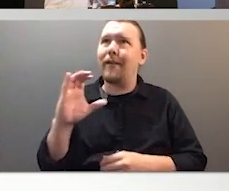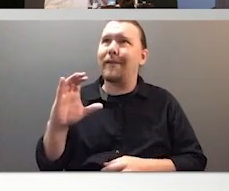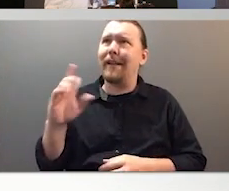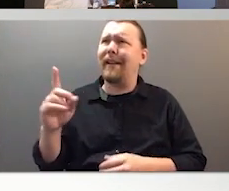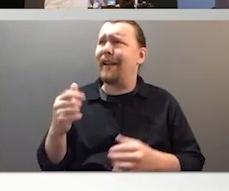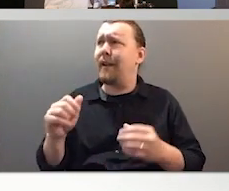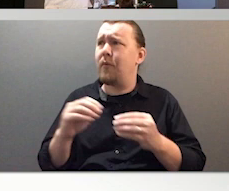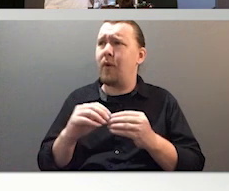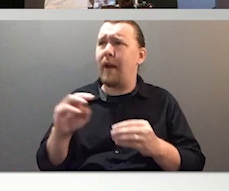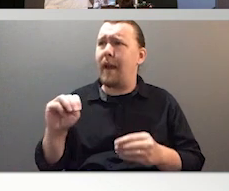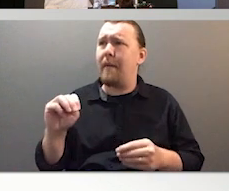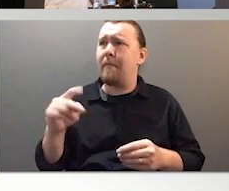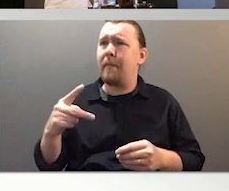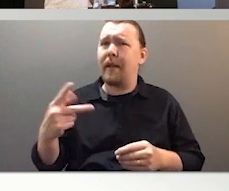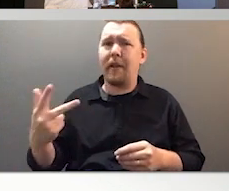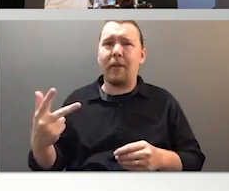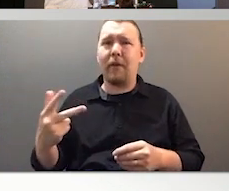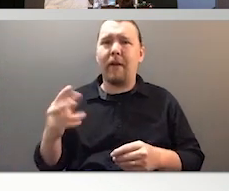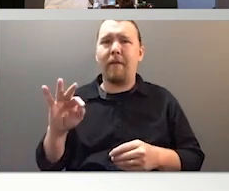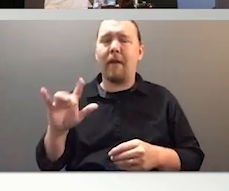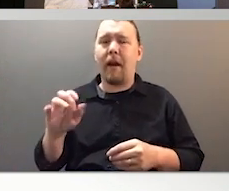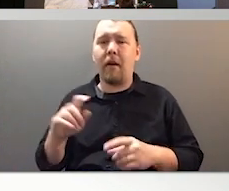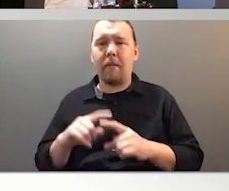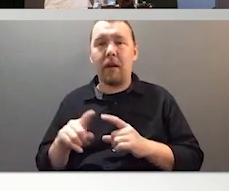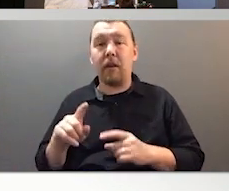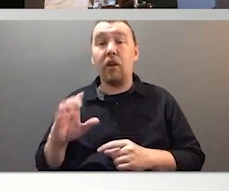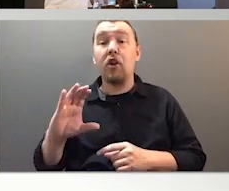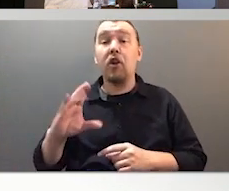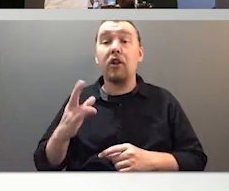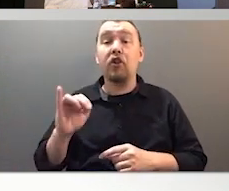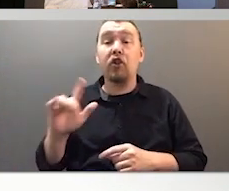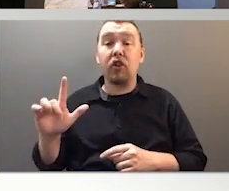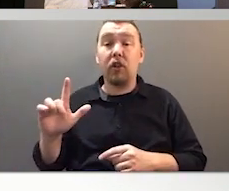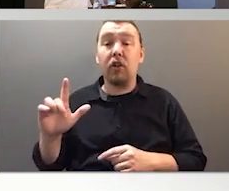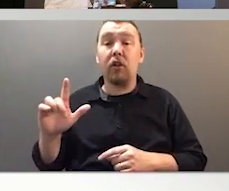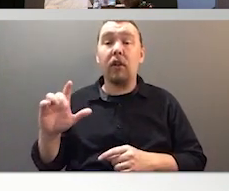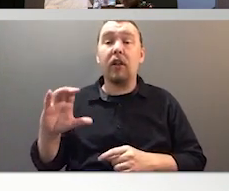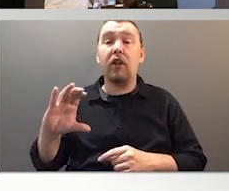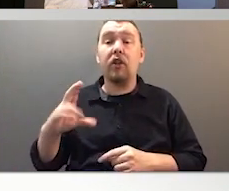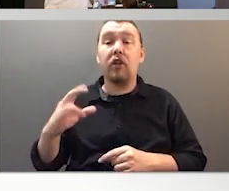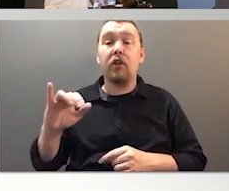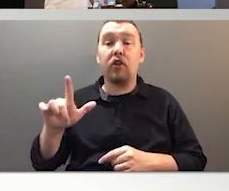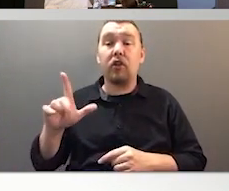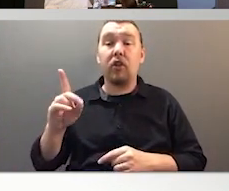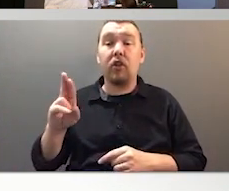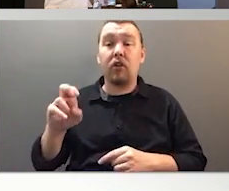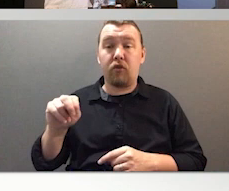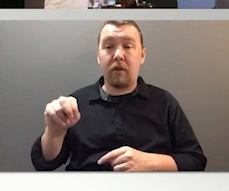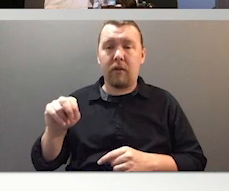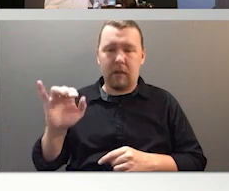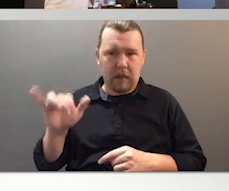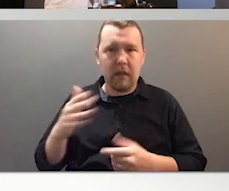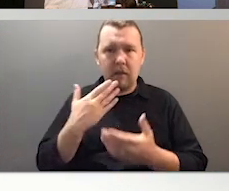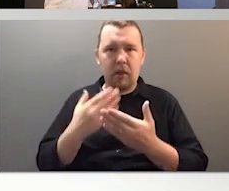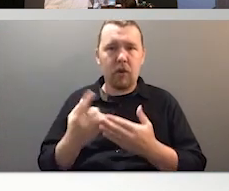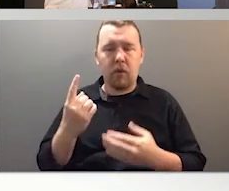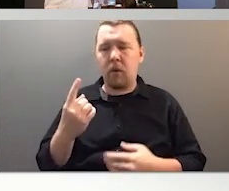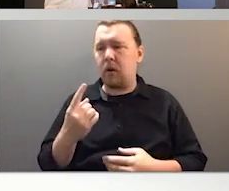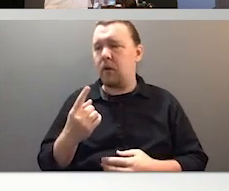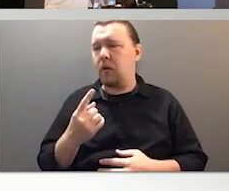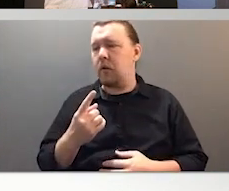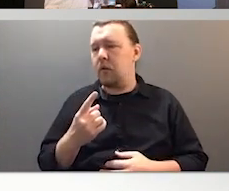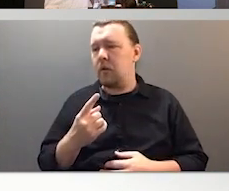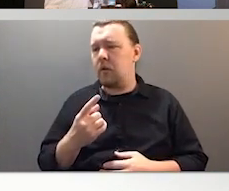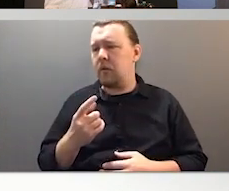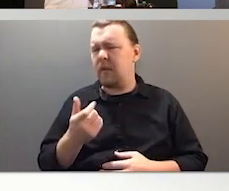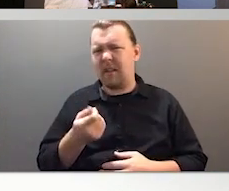but Chill Children is a good one. But there's a couple different, if you just find